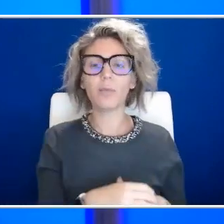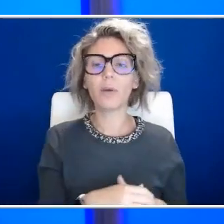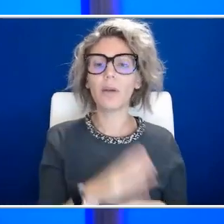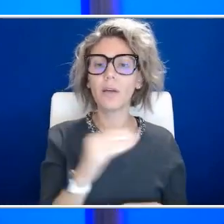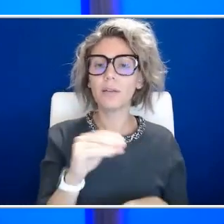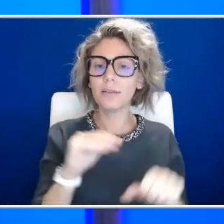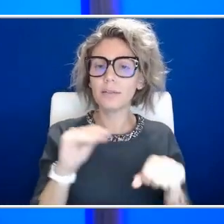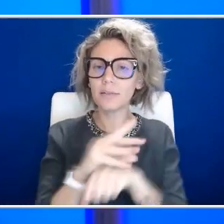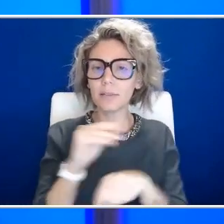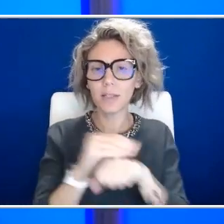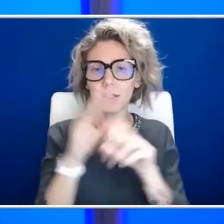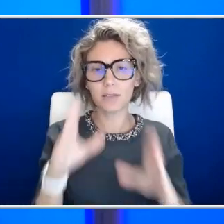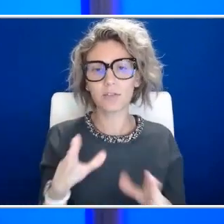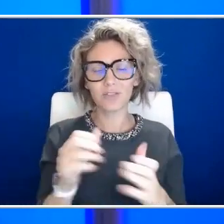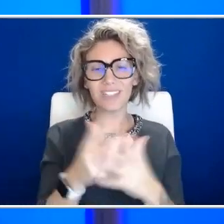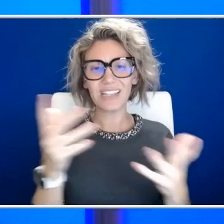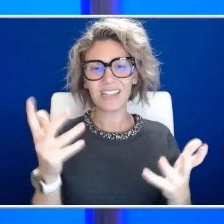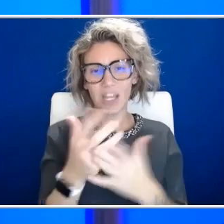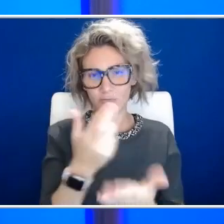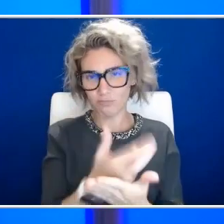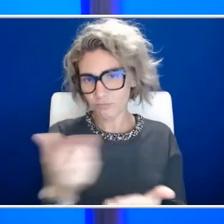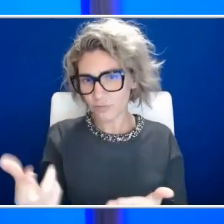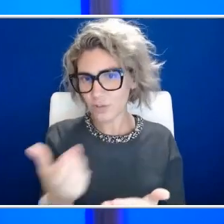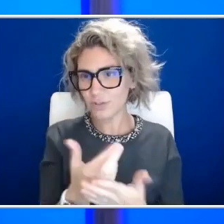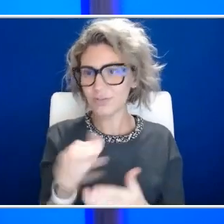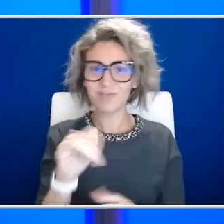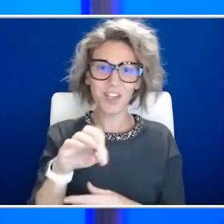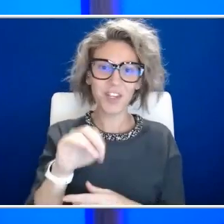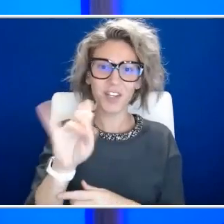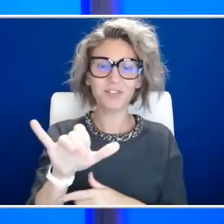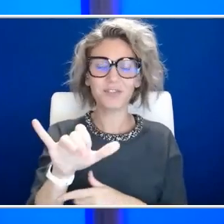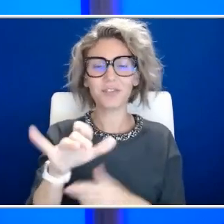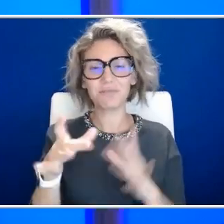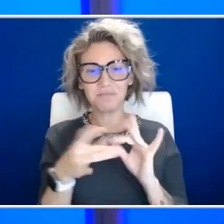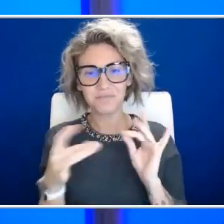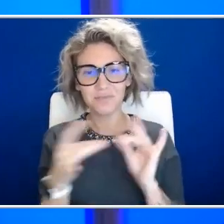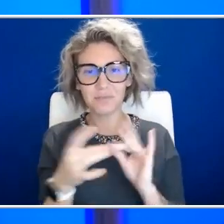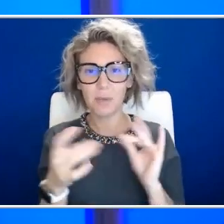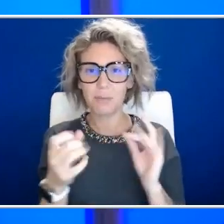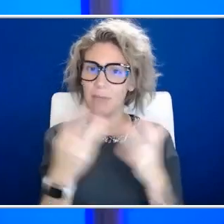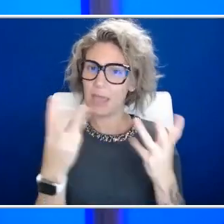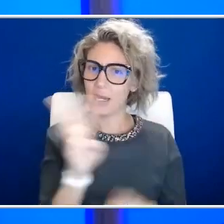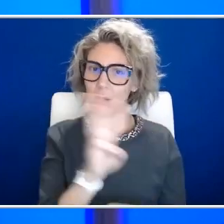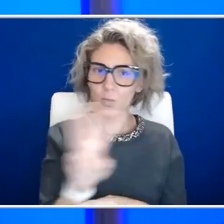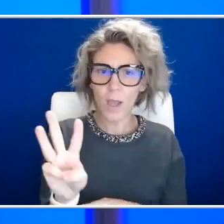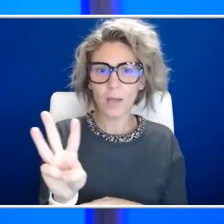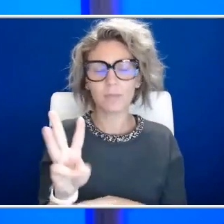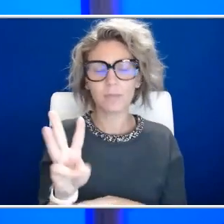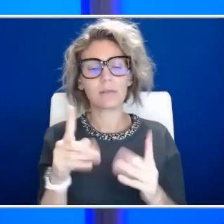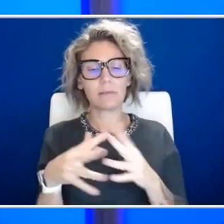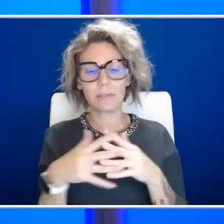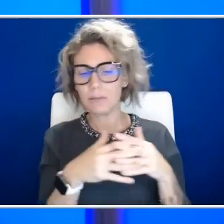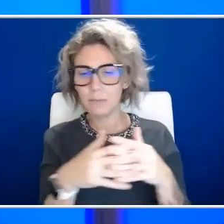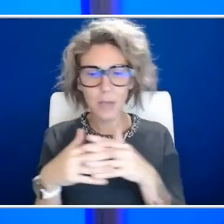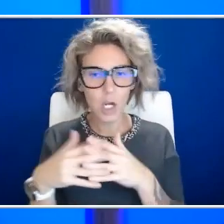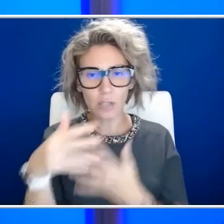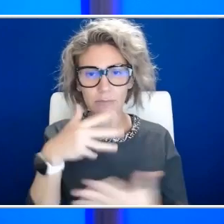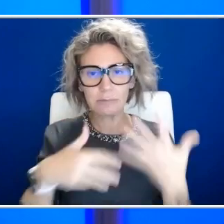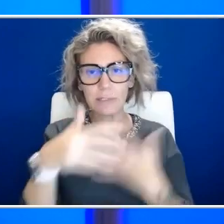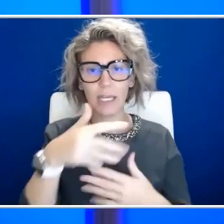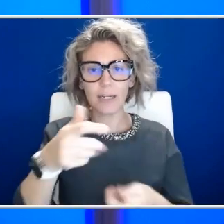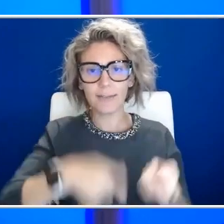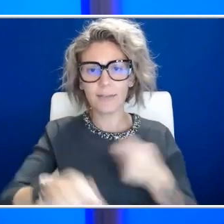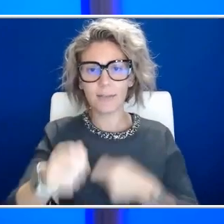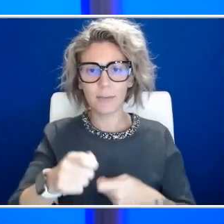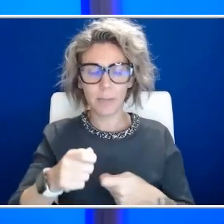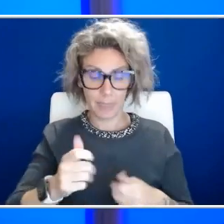there are a lot of resources, as Audrey mentioned. There are multiple websites. There is an American Society of Transplantation Living